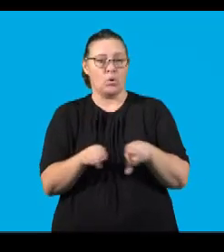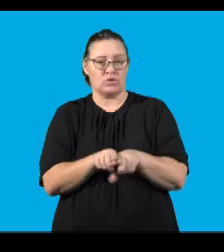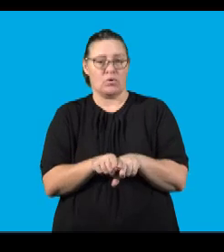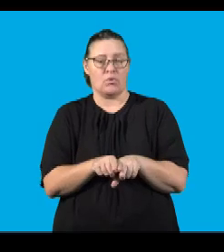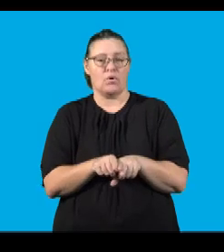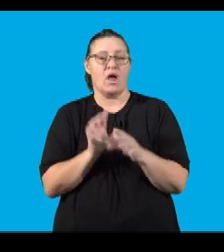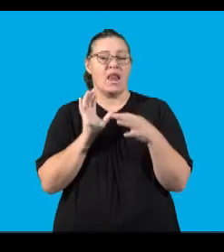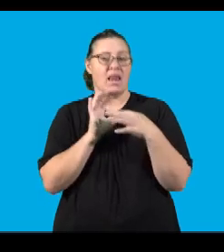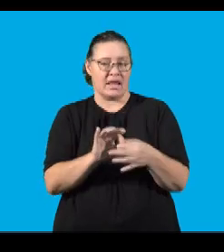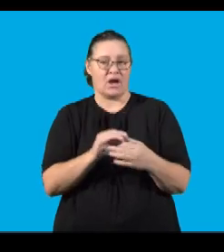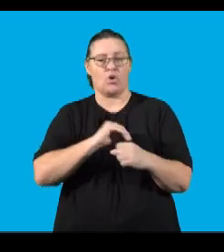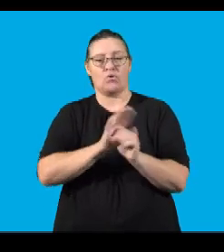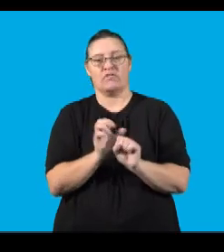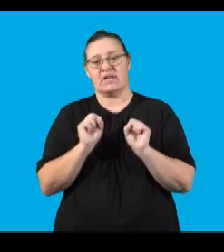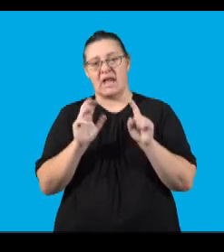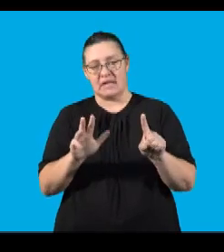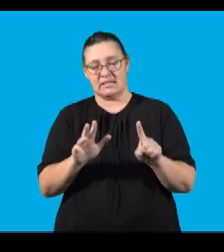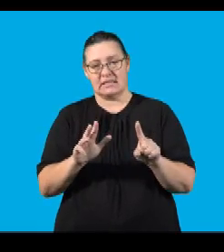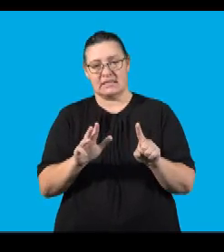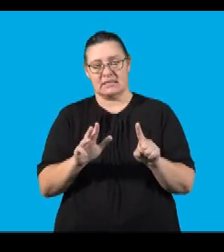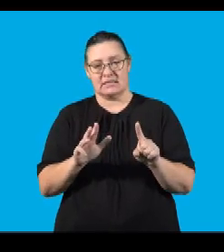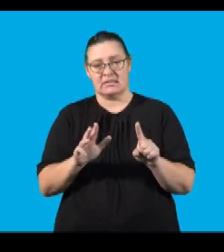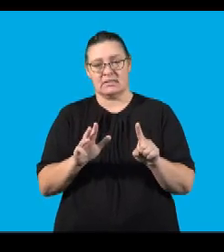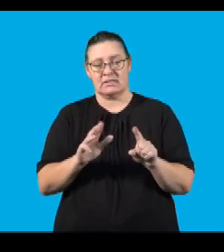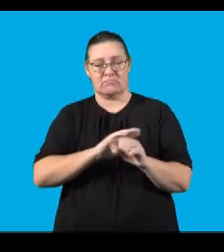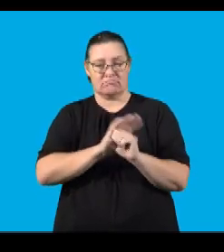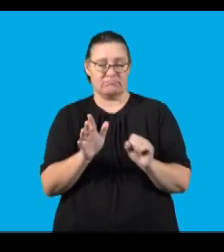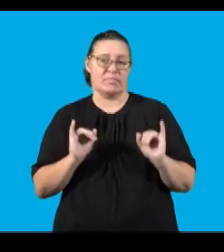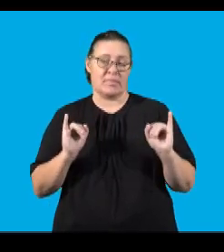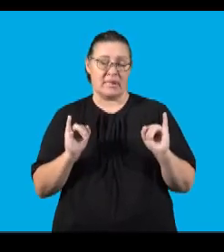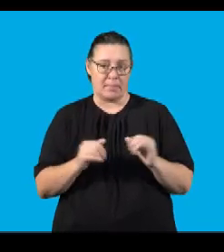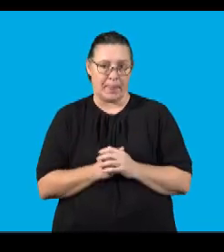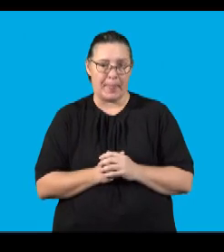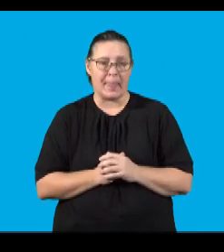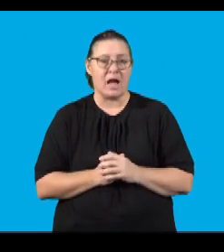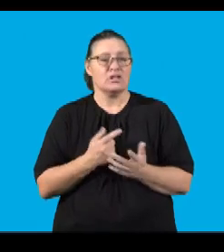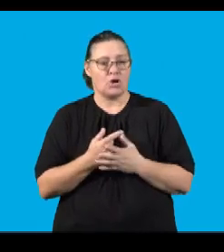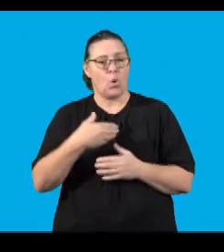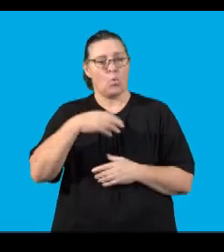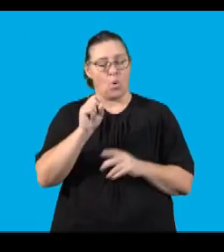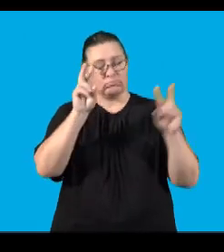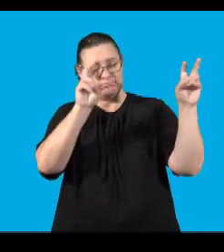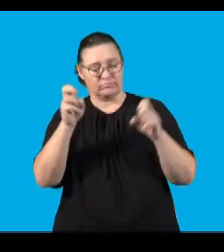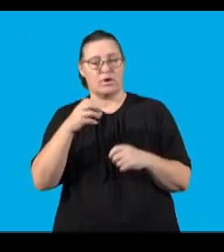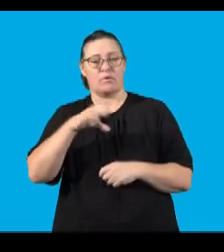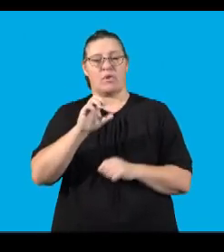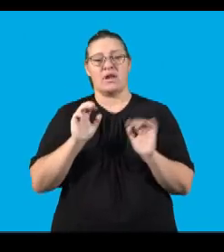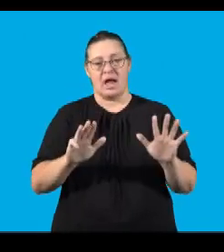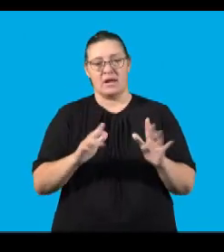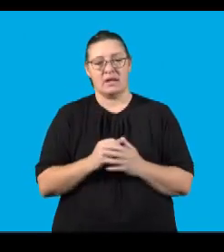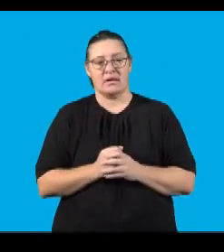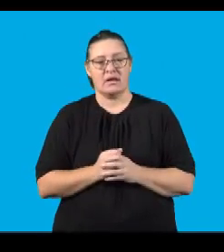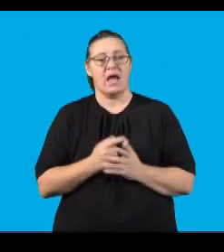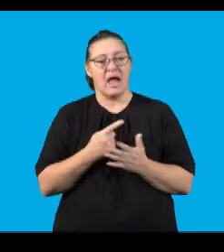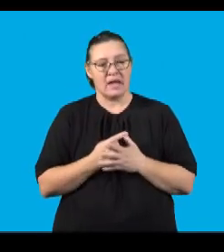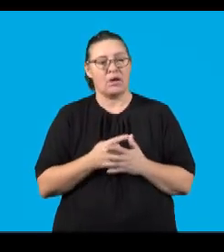then, of course, it's linked to the COVID-19 pandemic. There is a quote from paragraph 9, the infected and the dead,